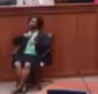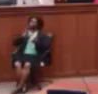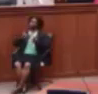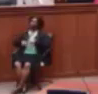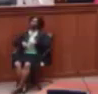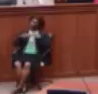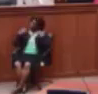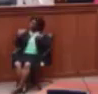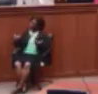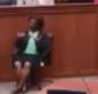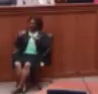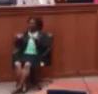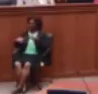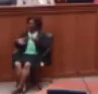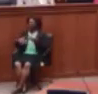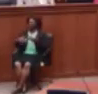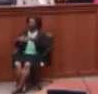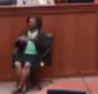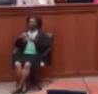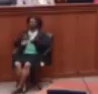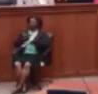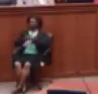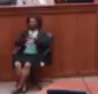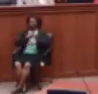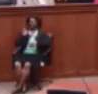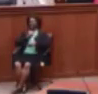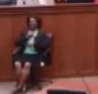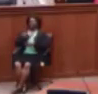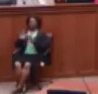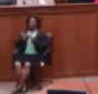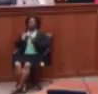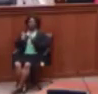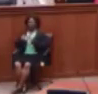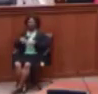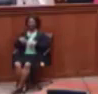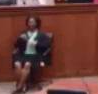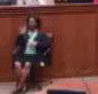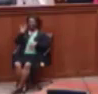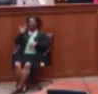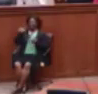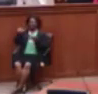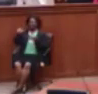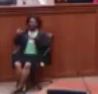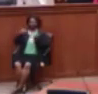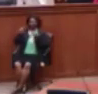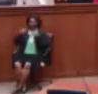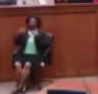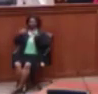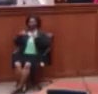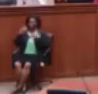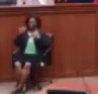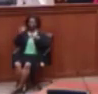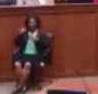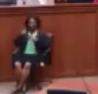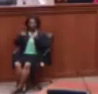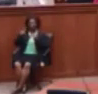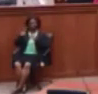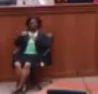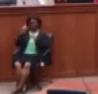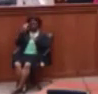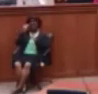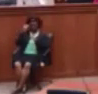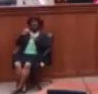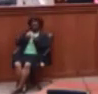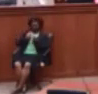At times you have to click through 8 pages to find out what are the instructor requirements for an NCCER